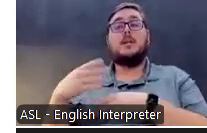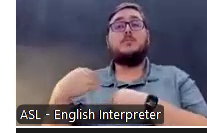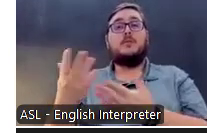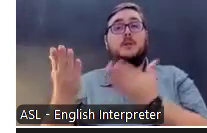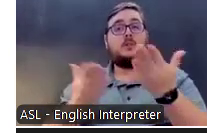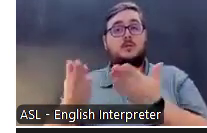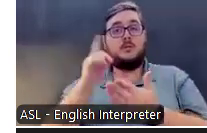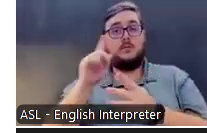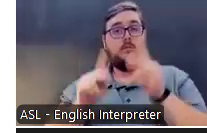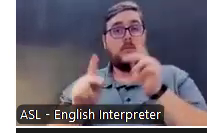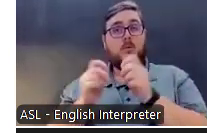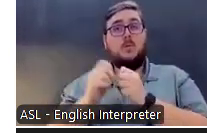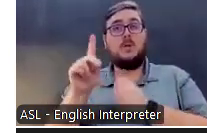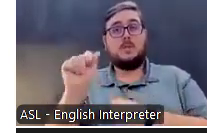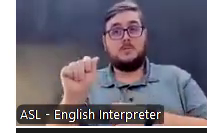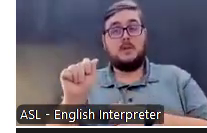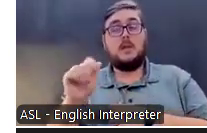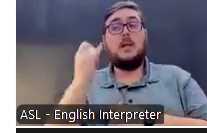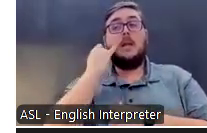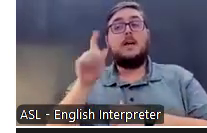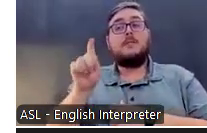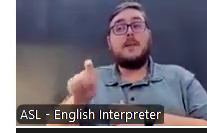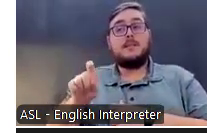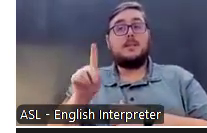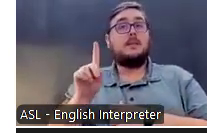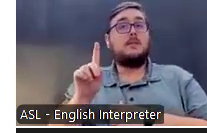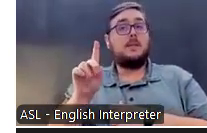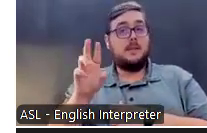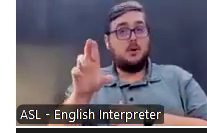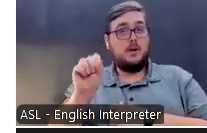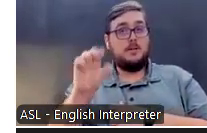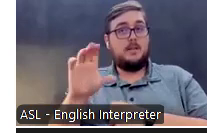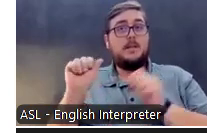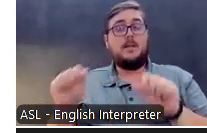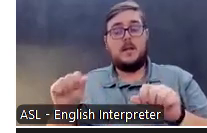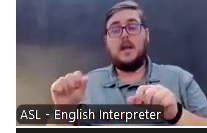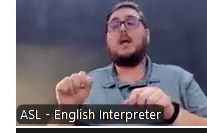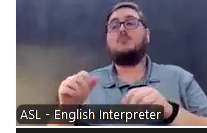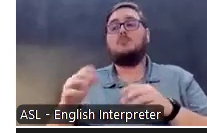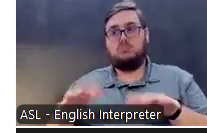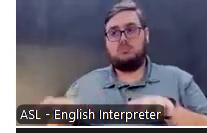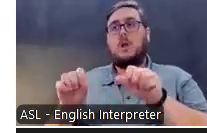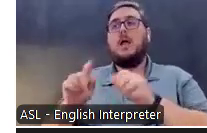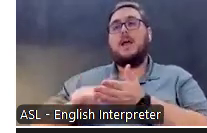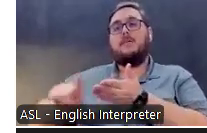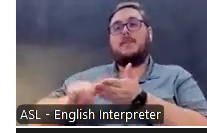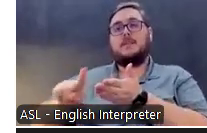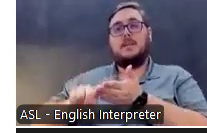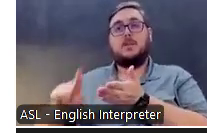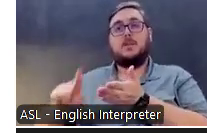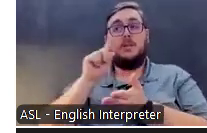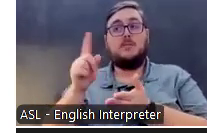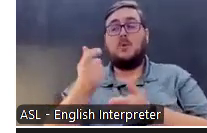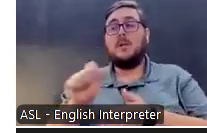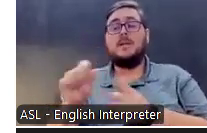necessary, DRSC can conduct investigations into issues of abuse, neglect, and exploitation of individuals with